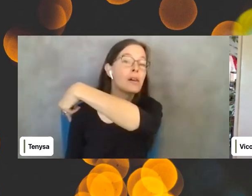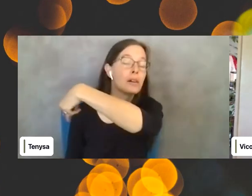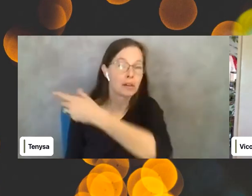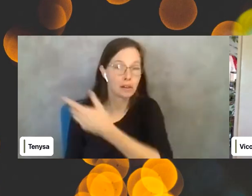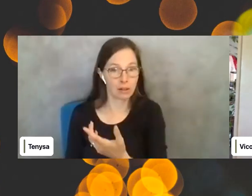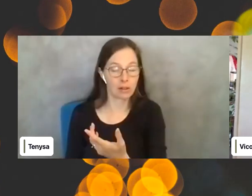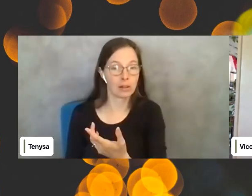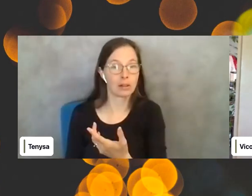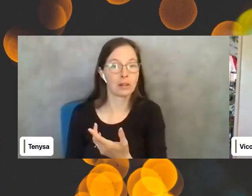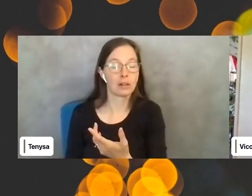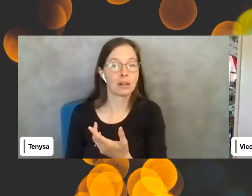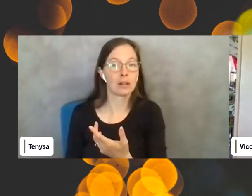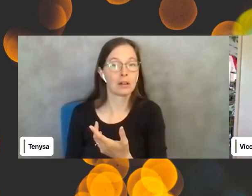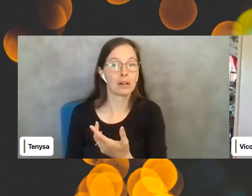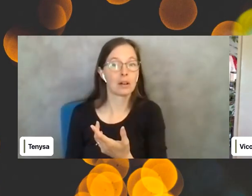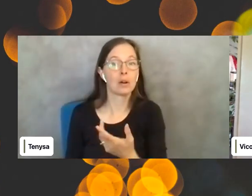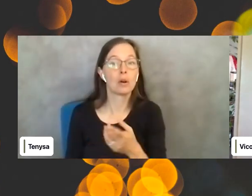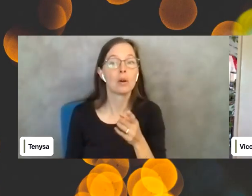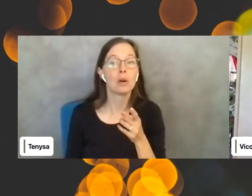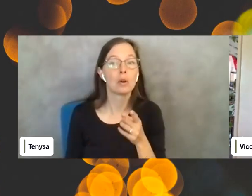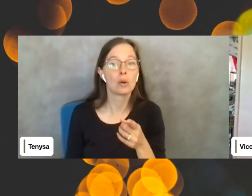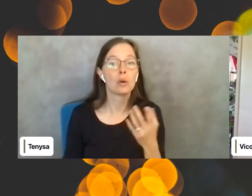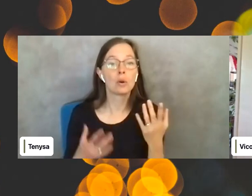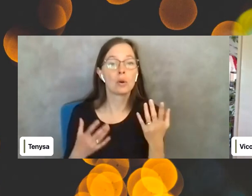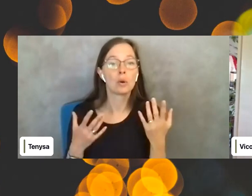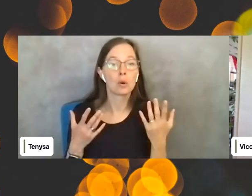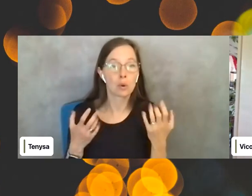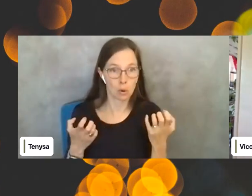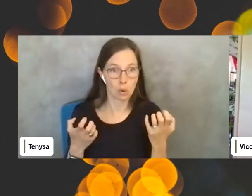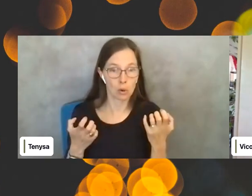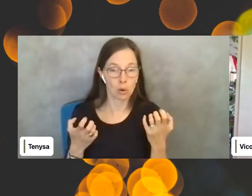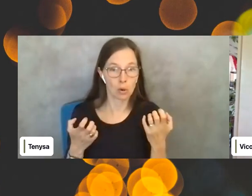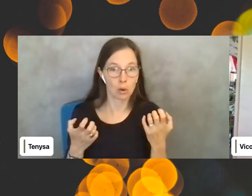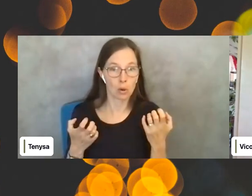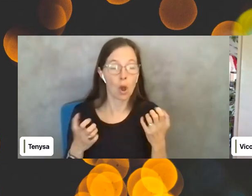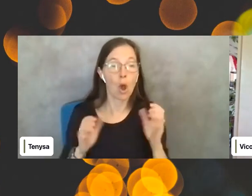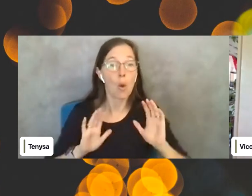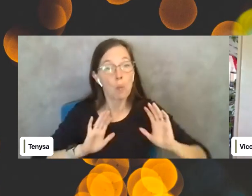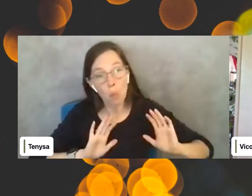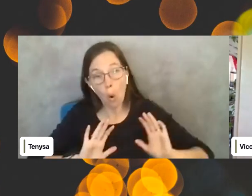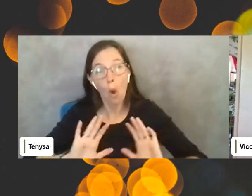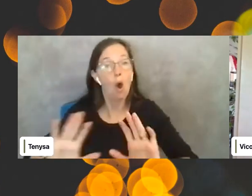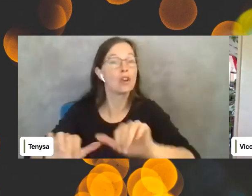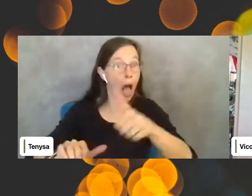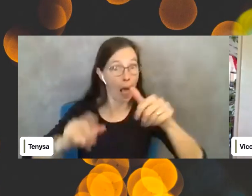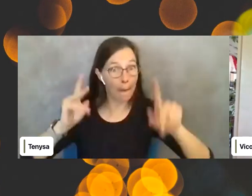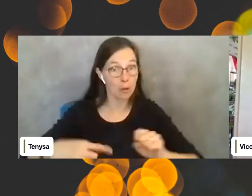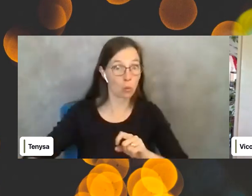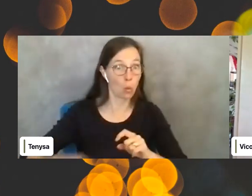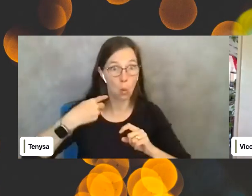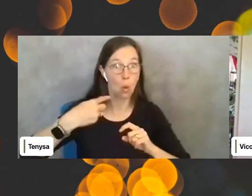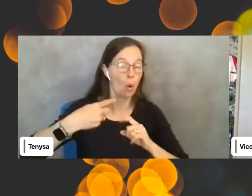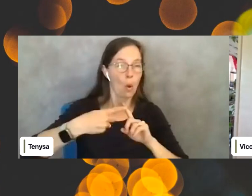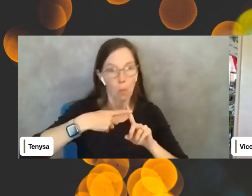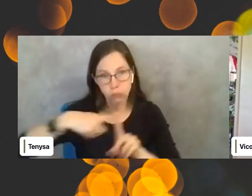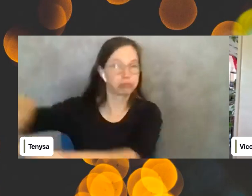this is because you want to always push the other person's weapon away from you.